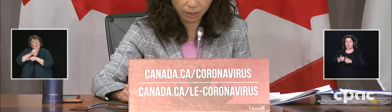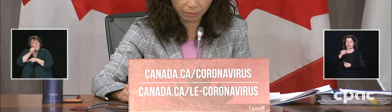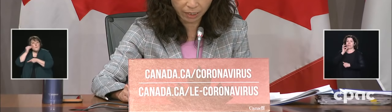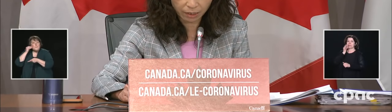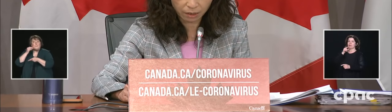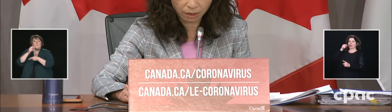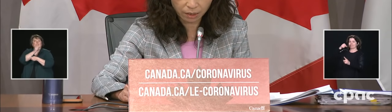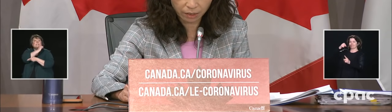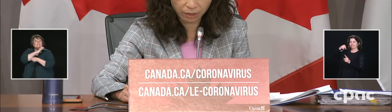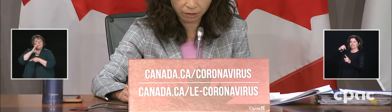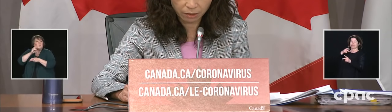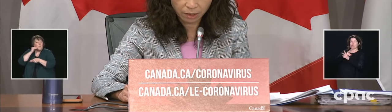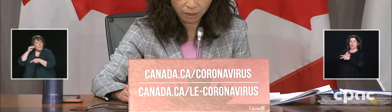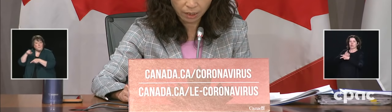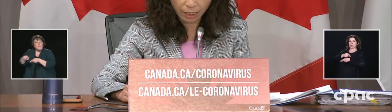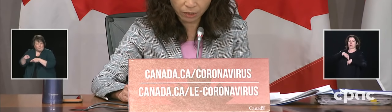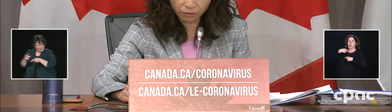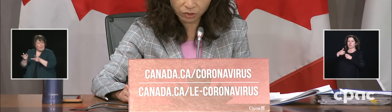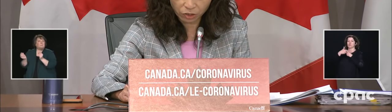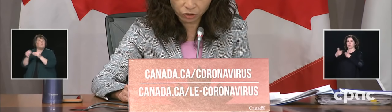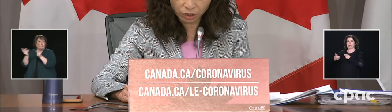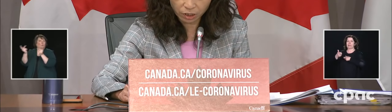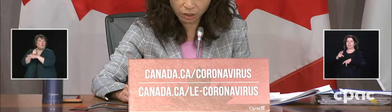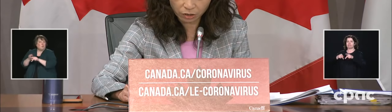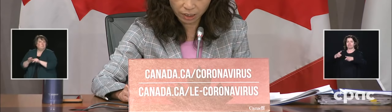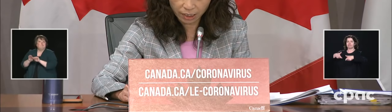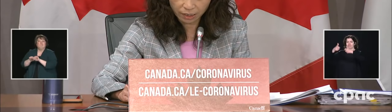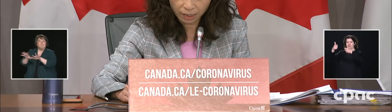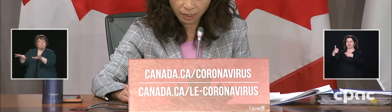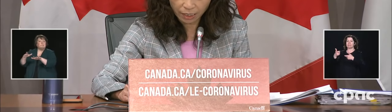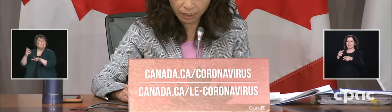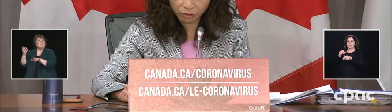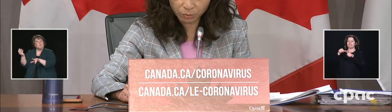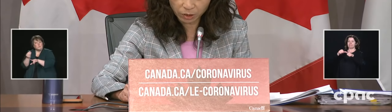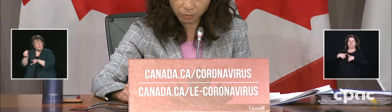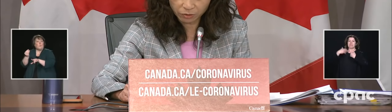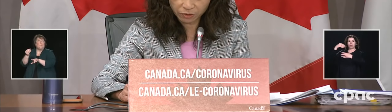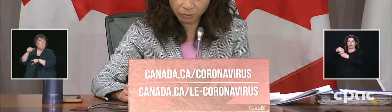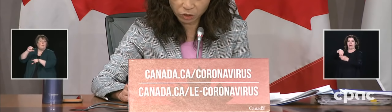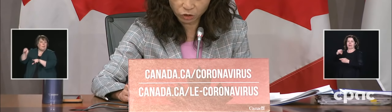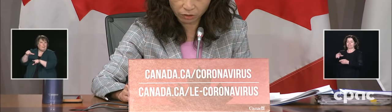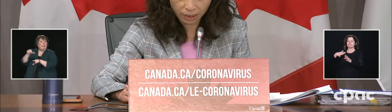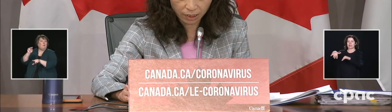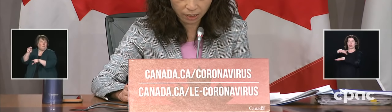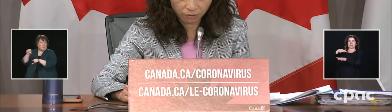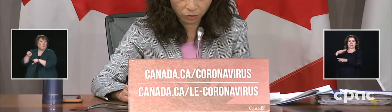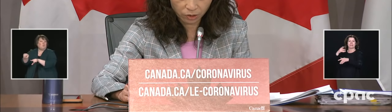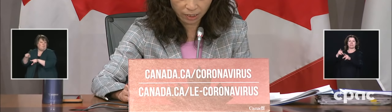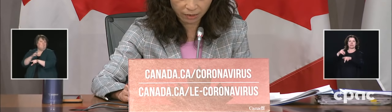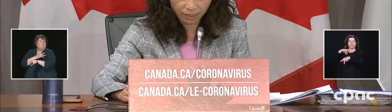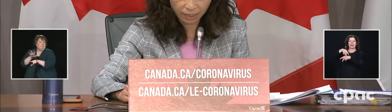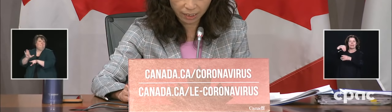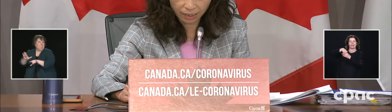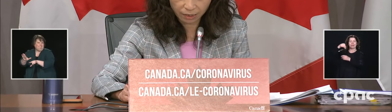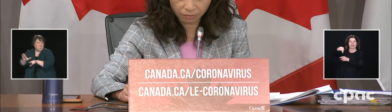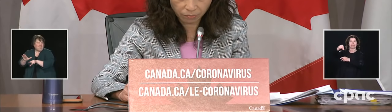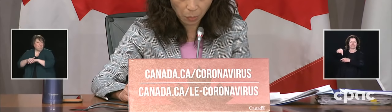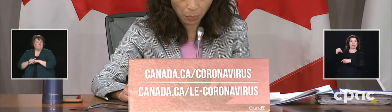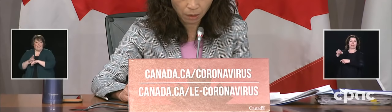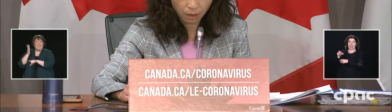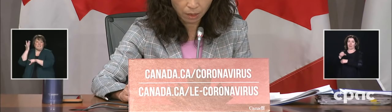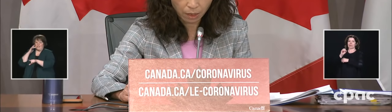growth in Quebec, Ontario, and Nova Scotia currently, and are responsible for the majority of all deaths in